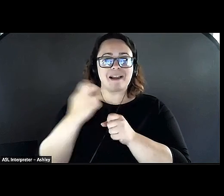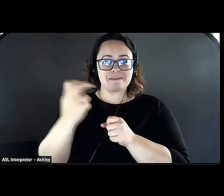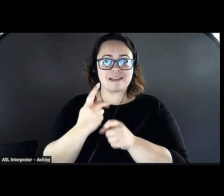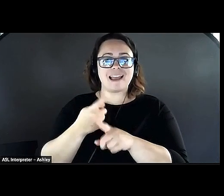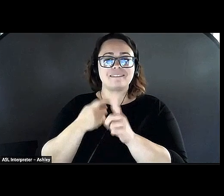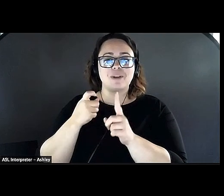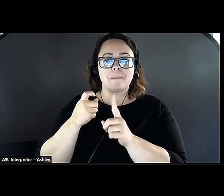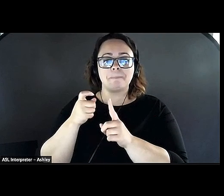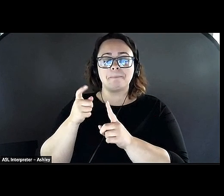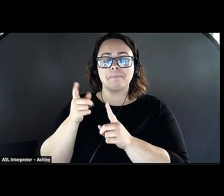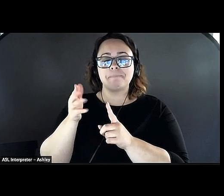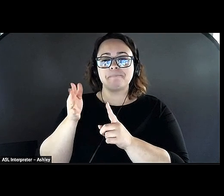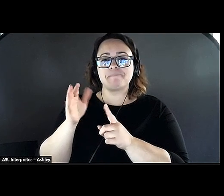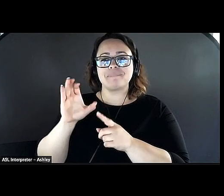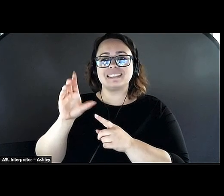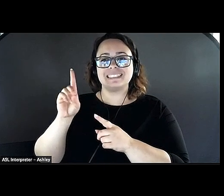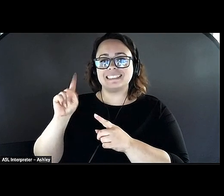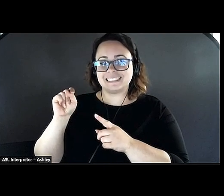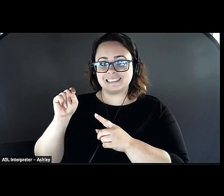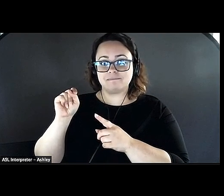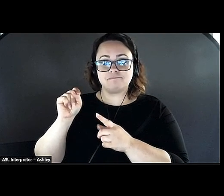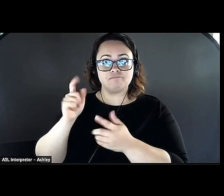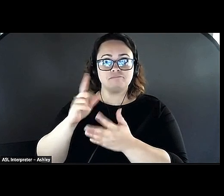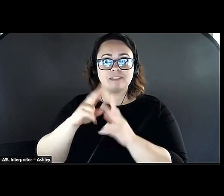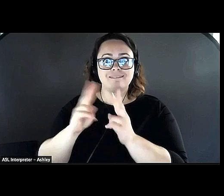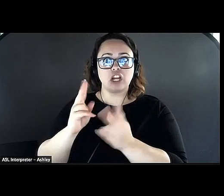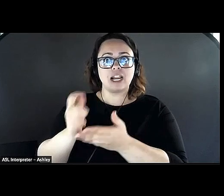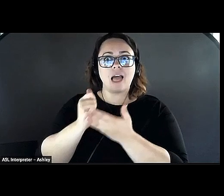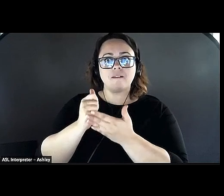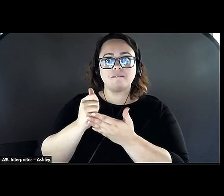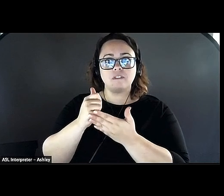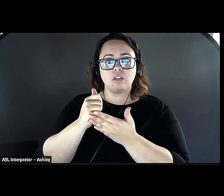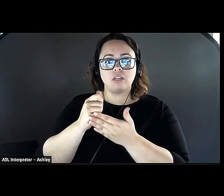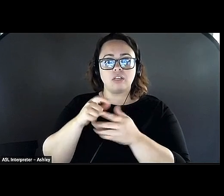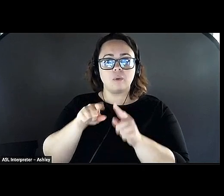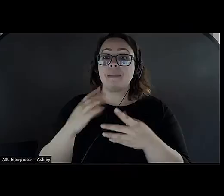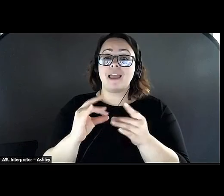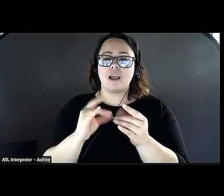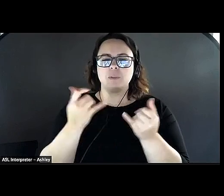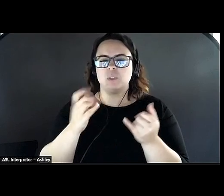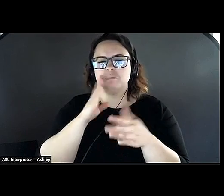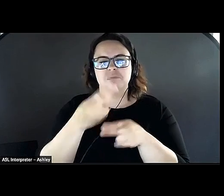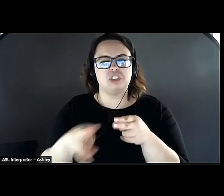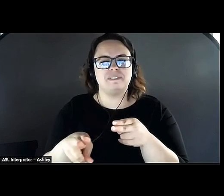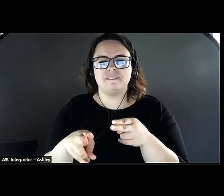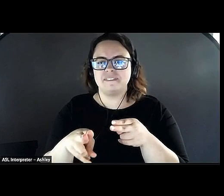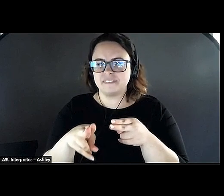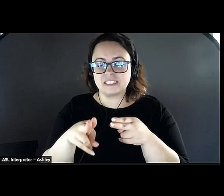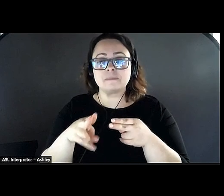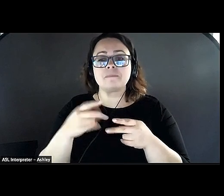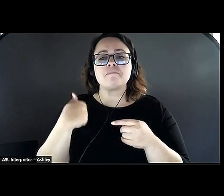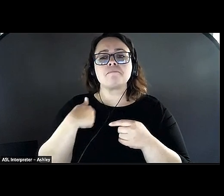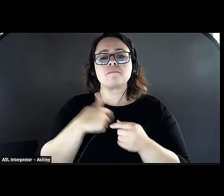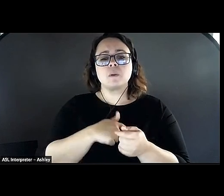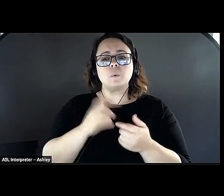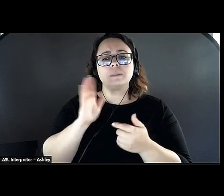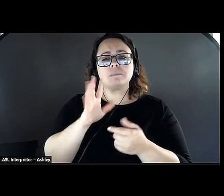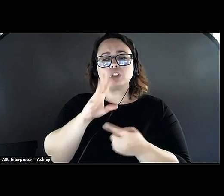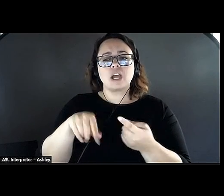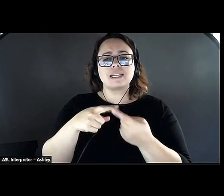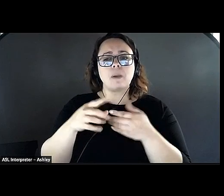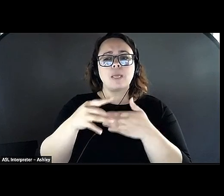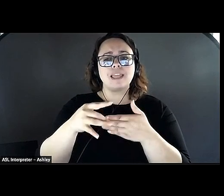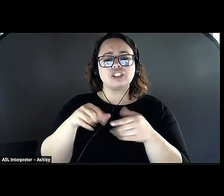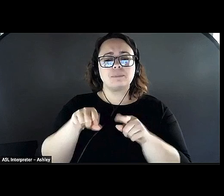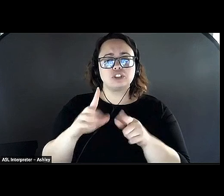CDT, and it was very helpful as I prepare my remarks today. And as we talked about leadership during my segment,